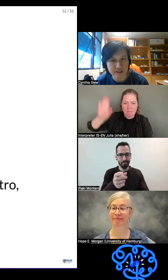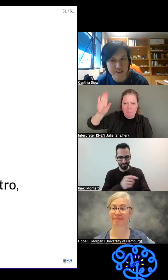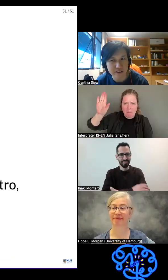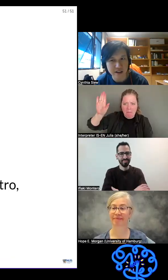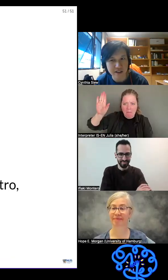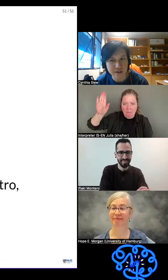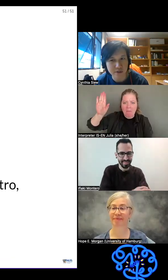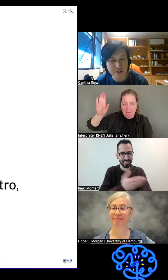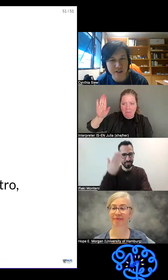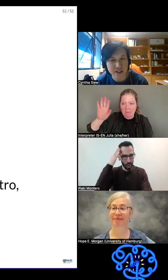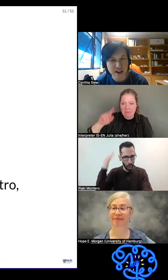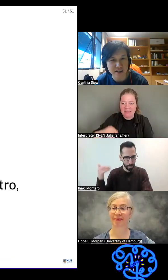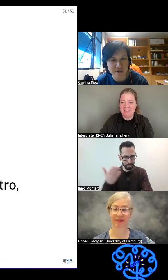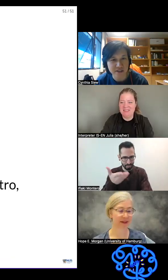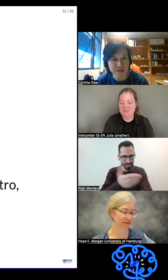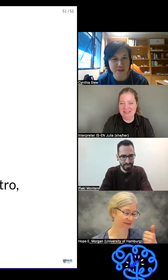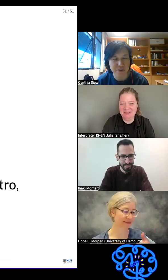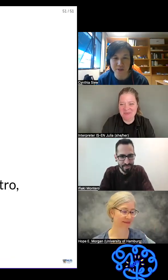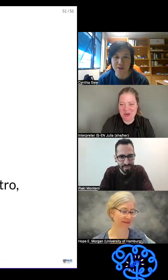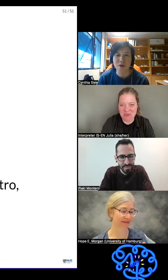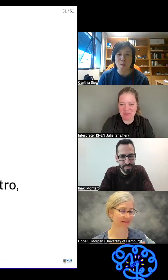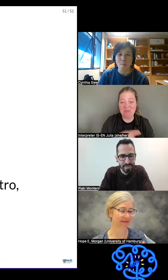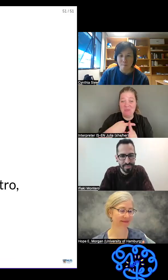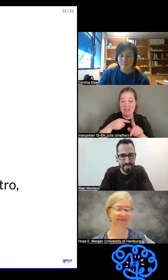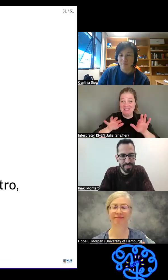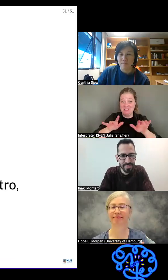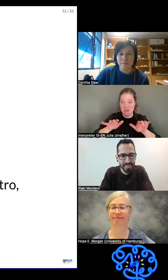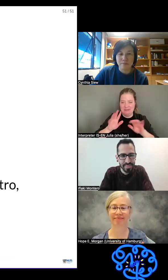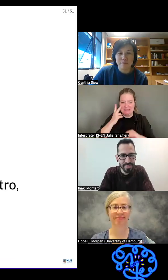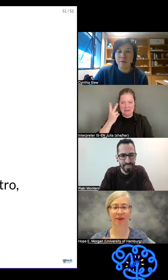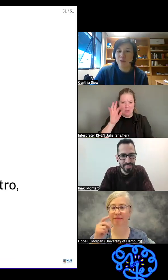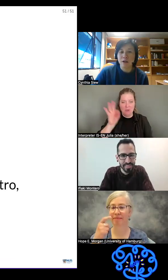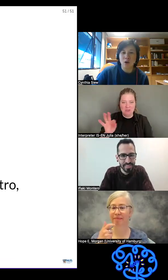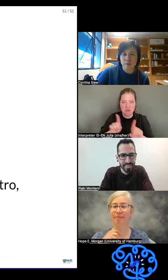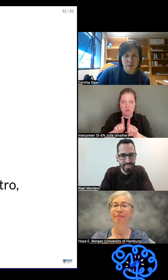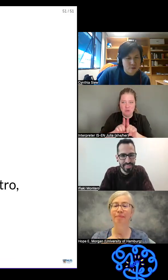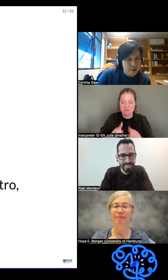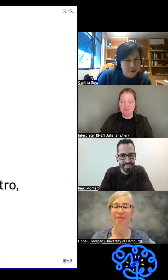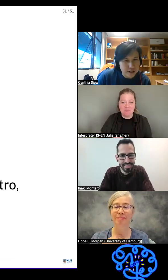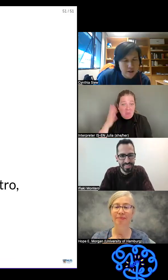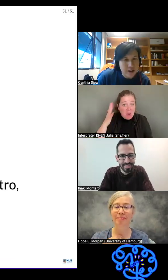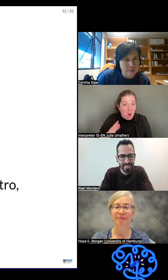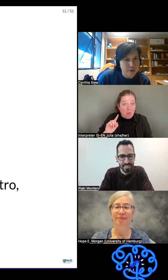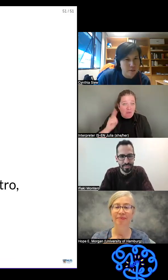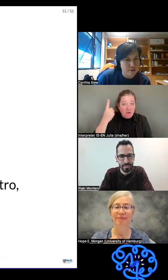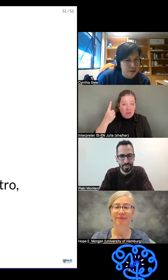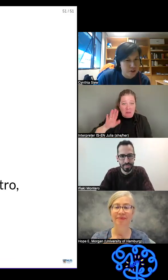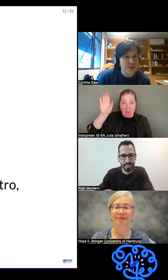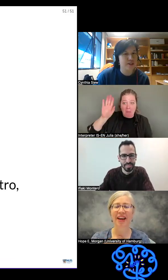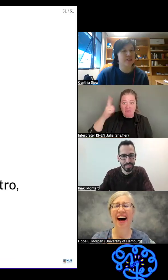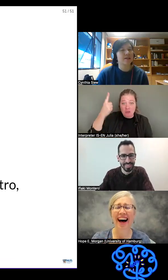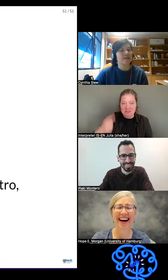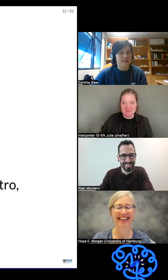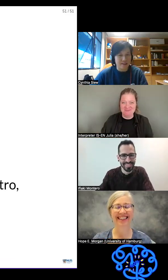a uh, in the chat. Right. So Hope. maybe Hope can go first because I think the hand was up